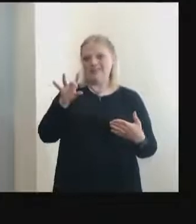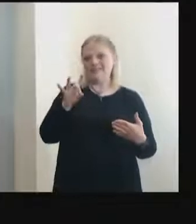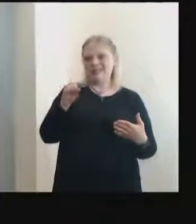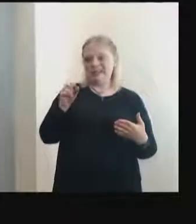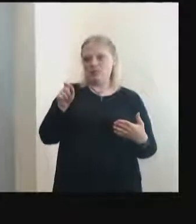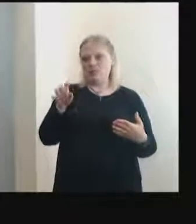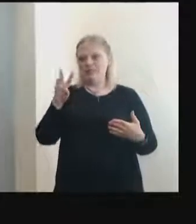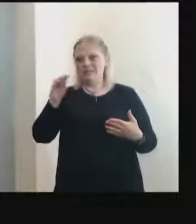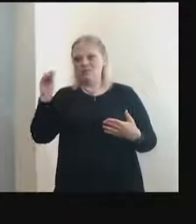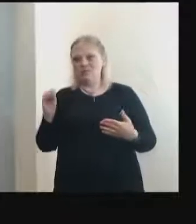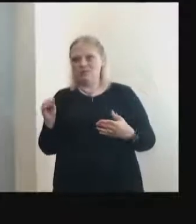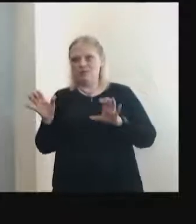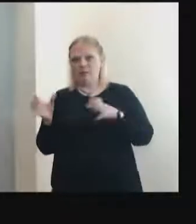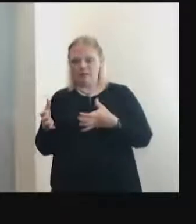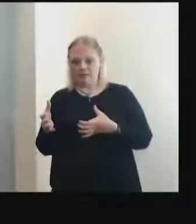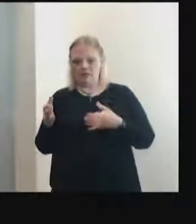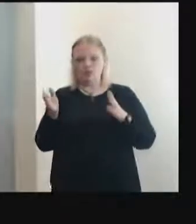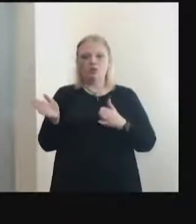of the population.